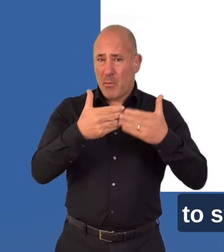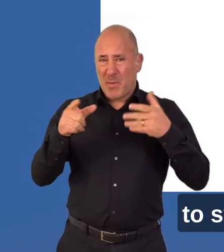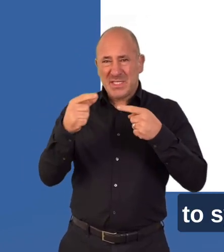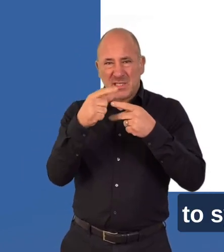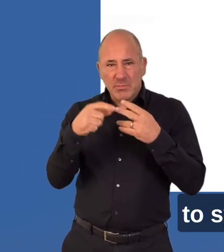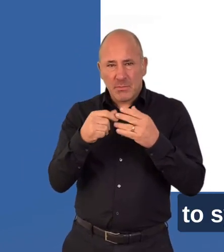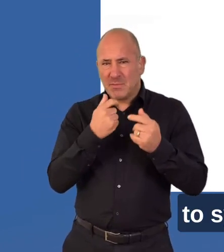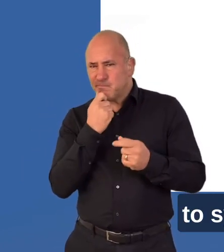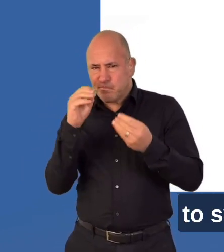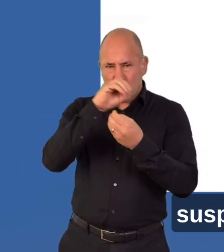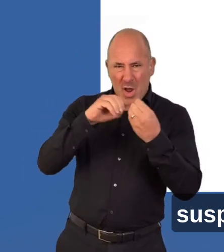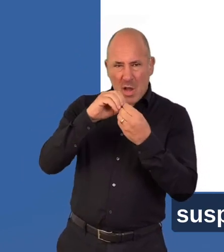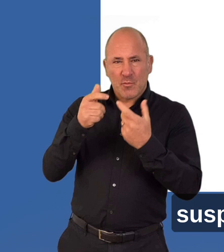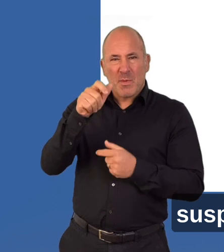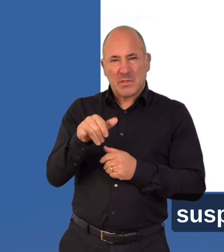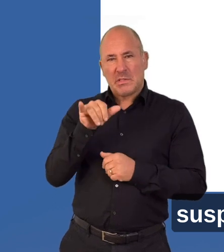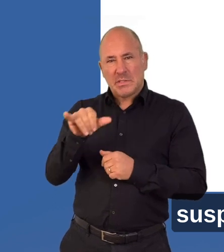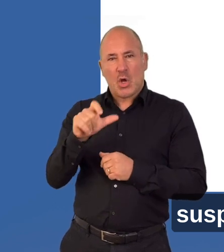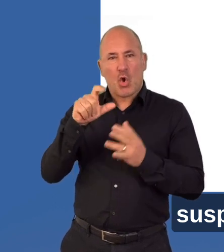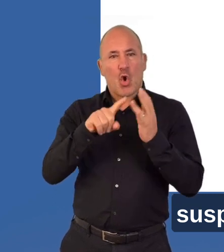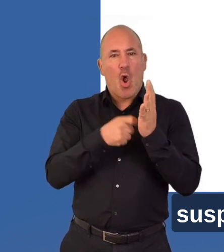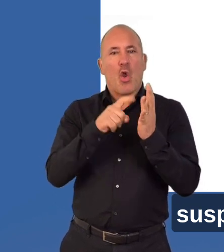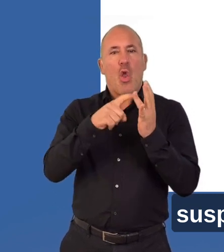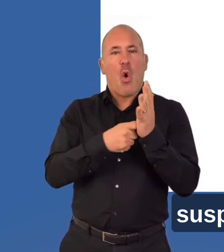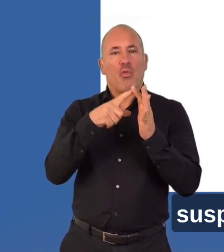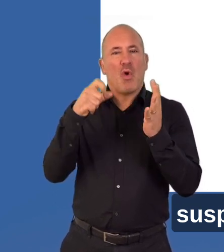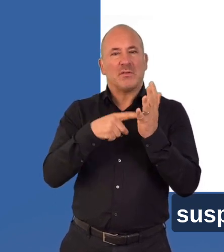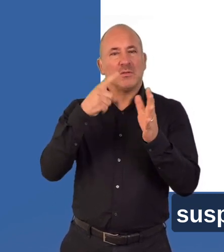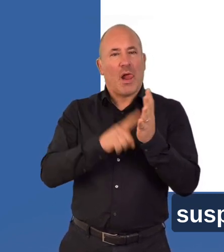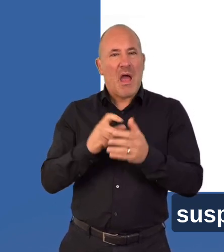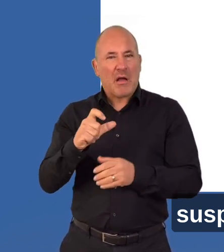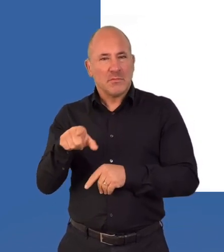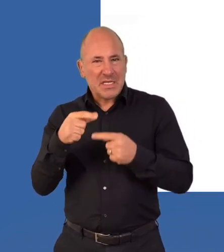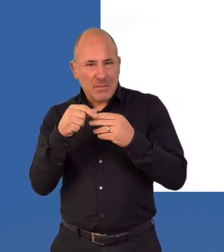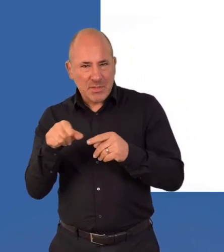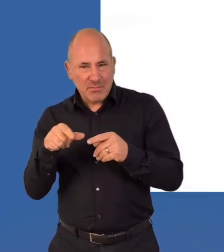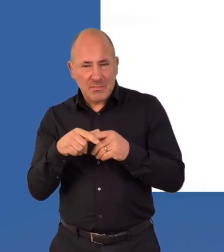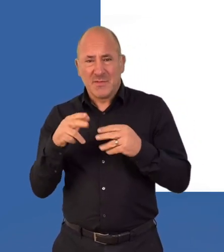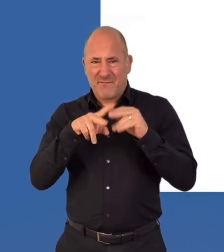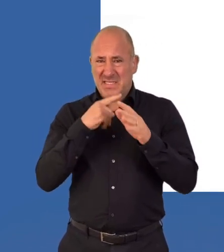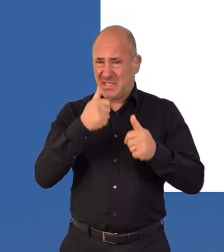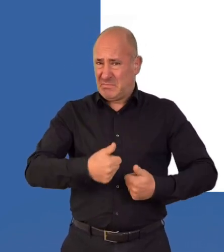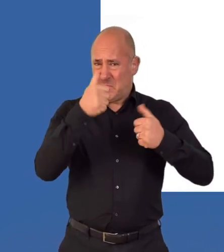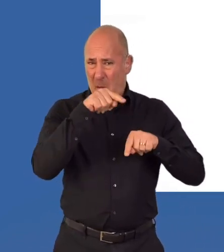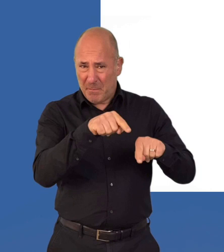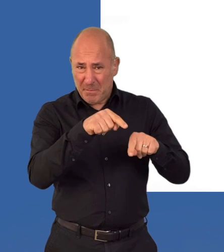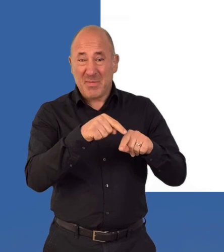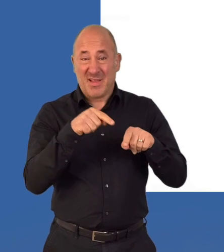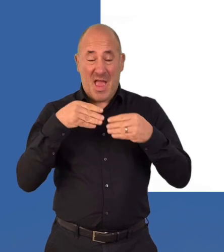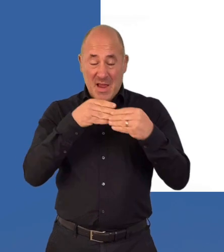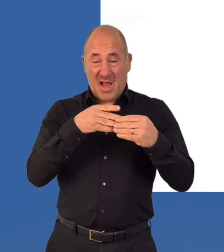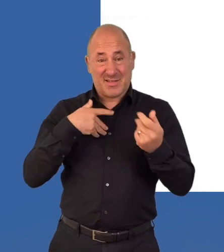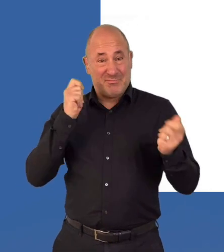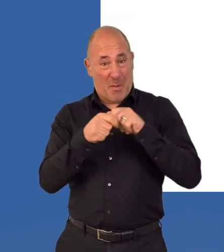predicting pathology in patients with suspected colorectal cancer symptoms, and this is now reflected in guidance noted on this